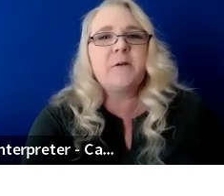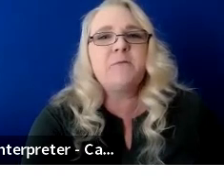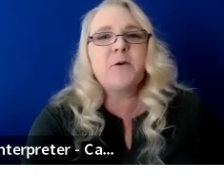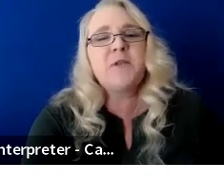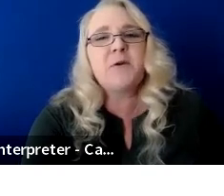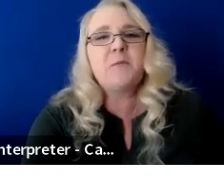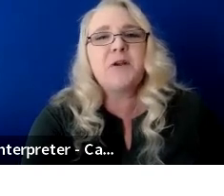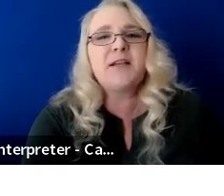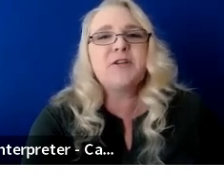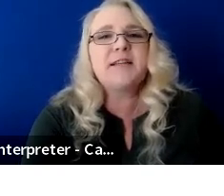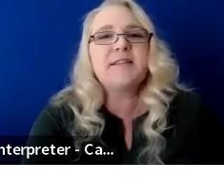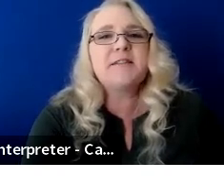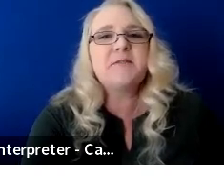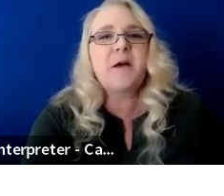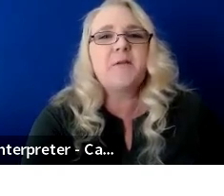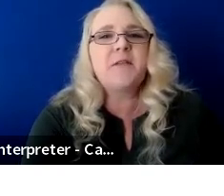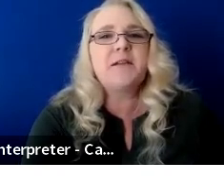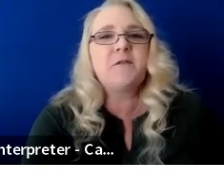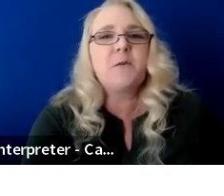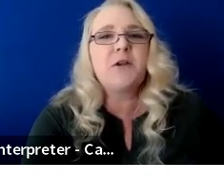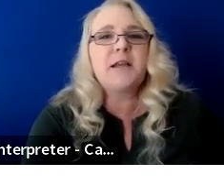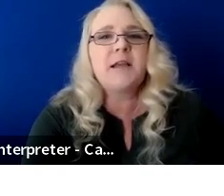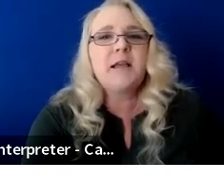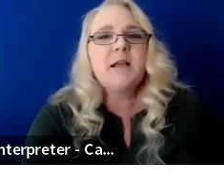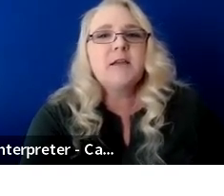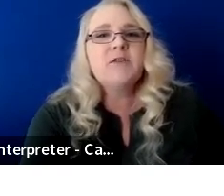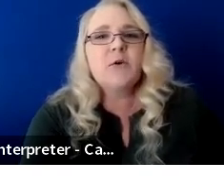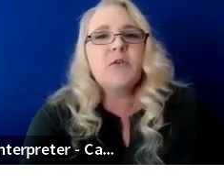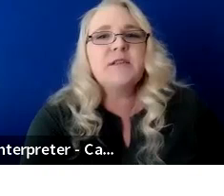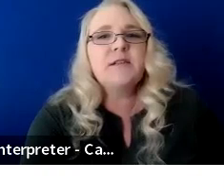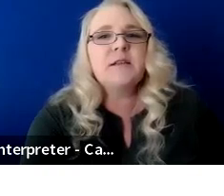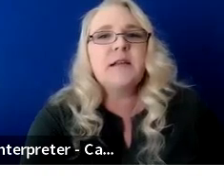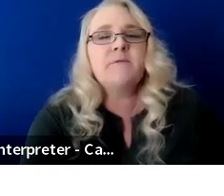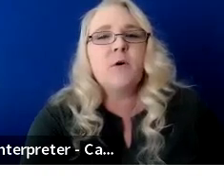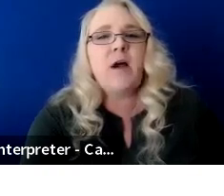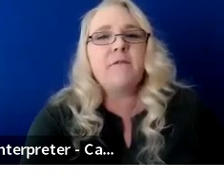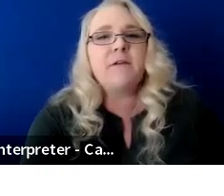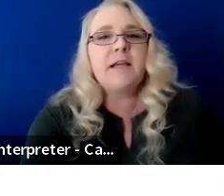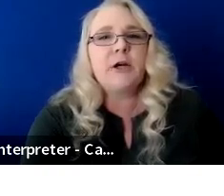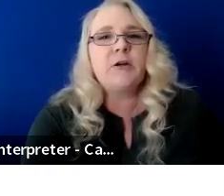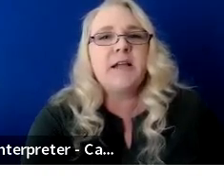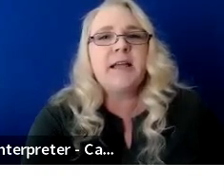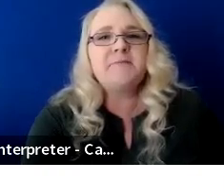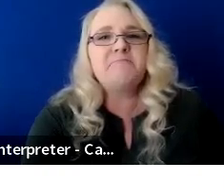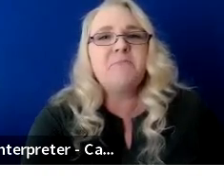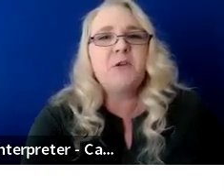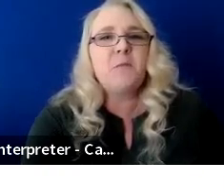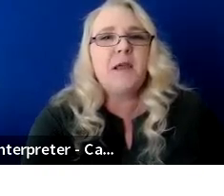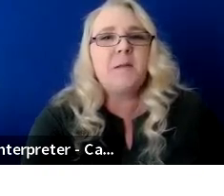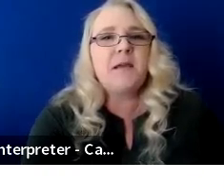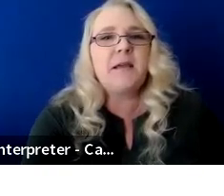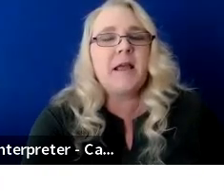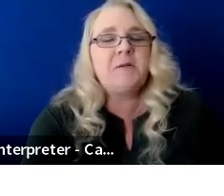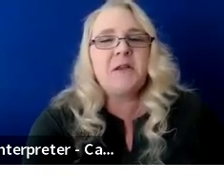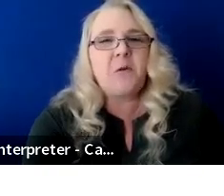Language for, communication needs in the deaf community. So this is an infographic here, and you